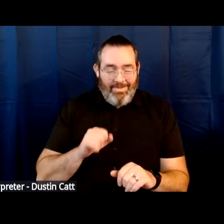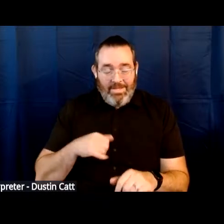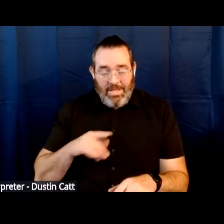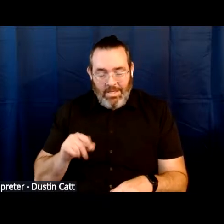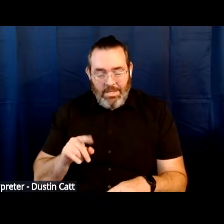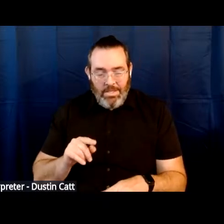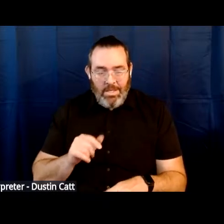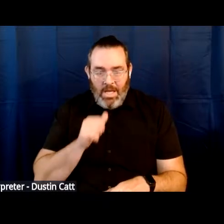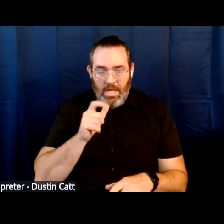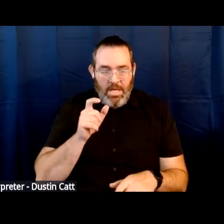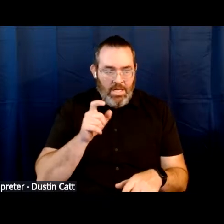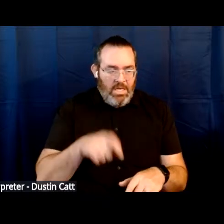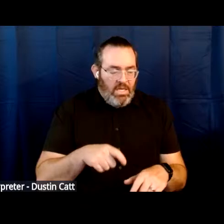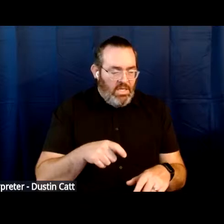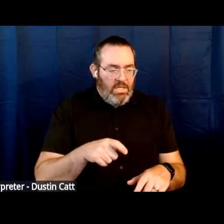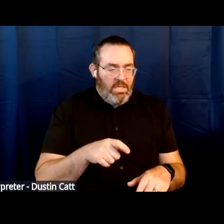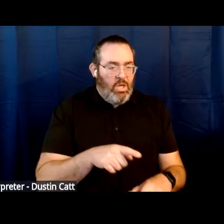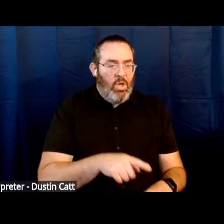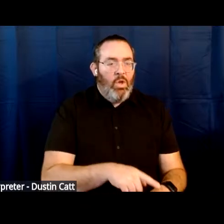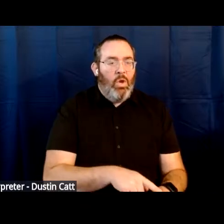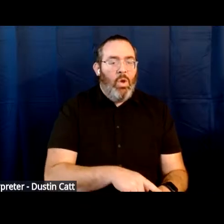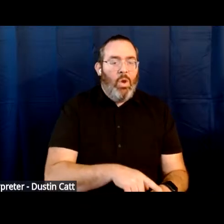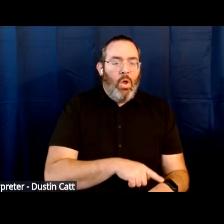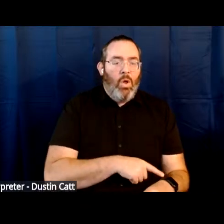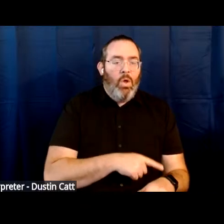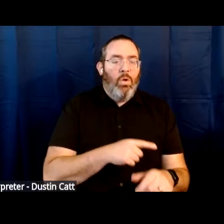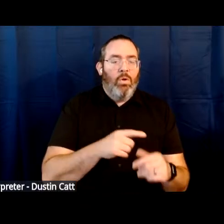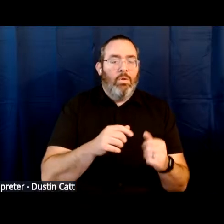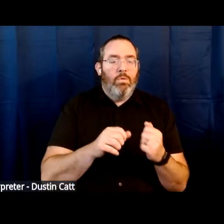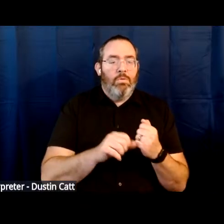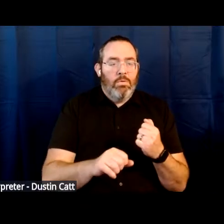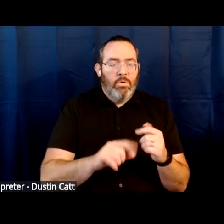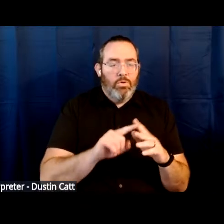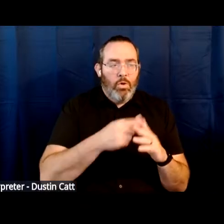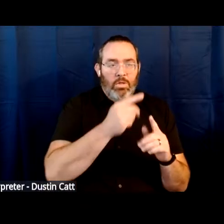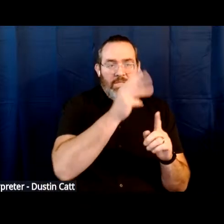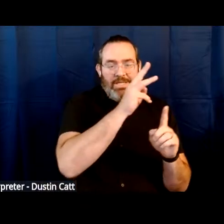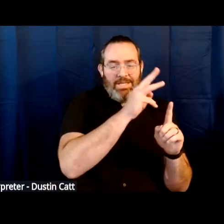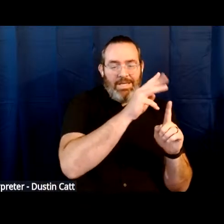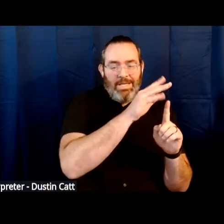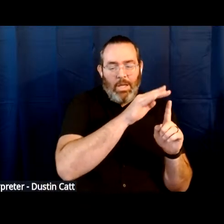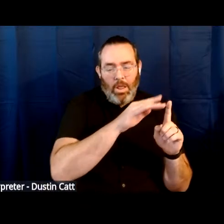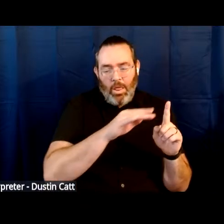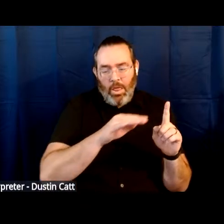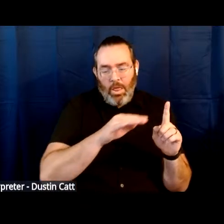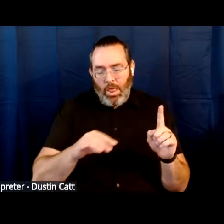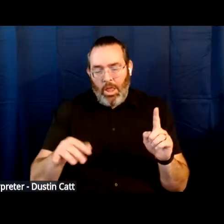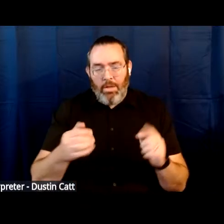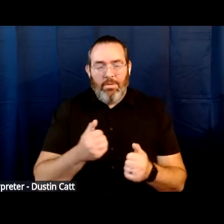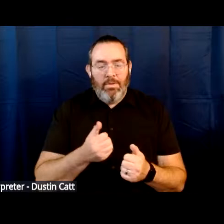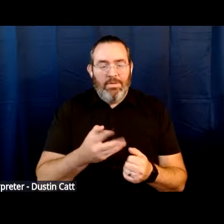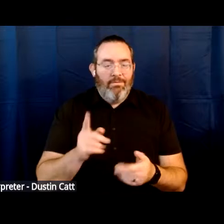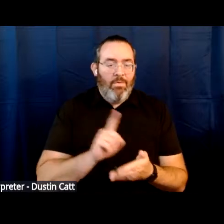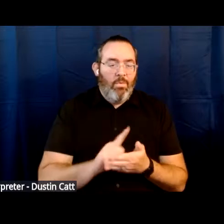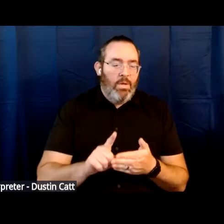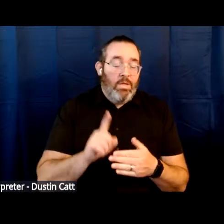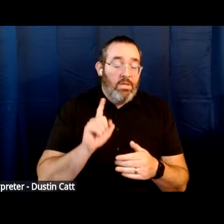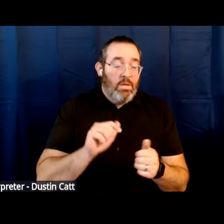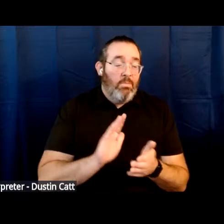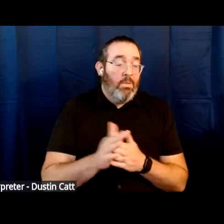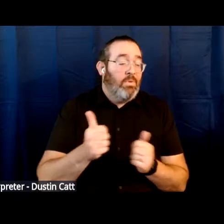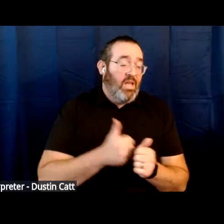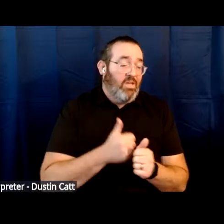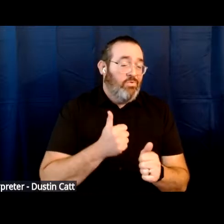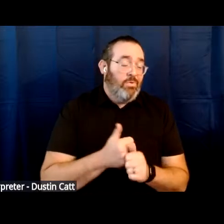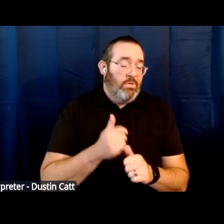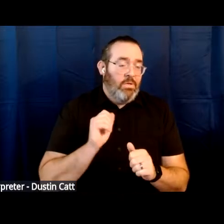need the long, taper. It starts at 60 and goes all the way down for weeks, which can be very dangerous over time. I could get